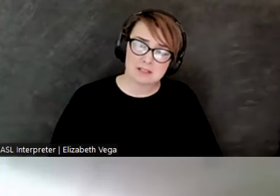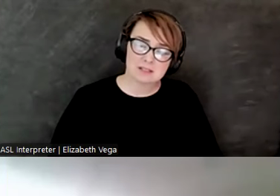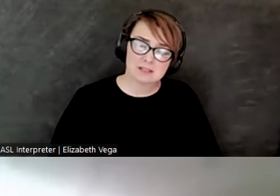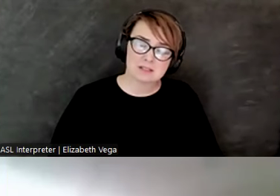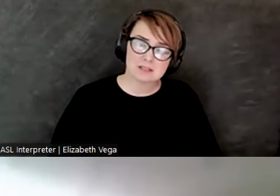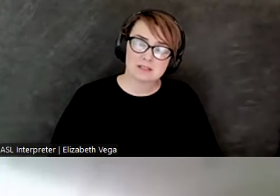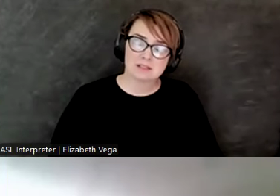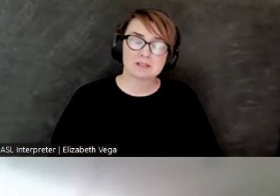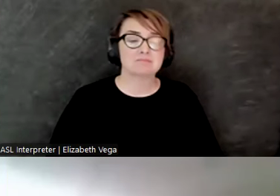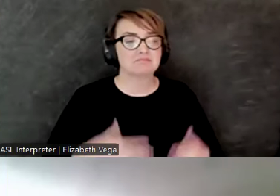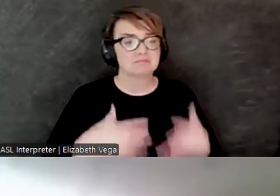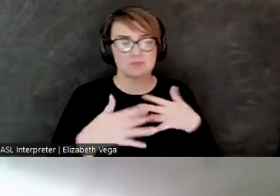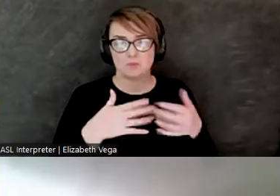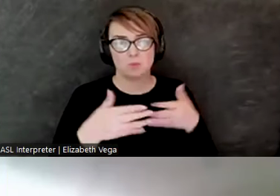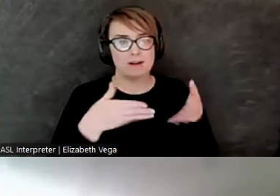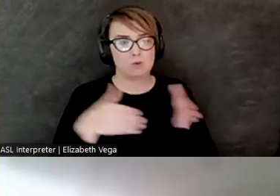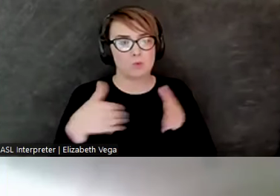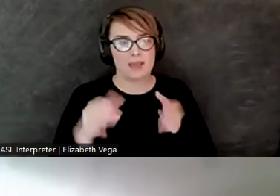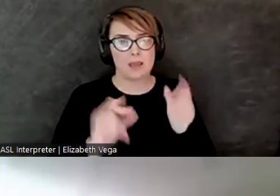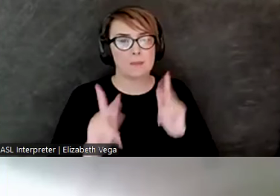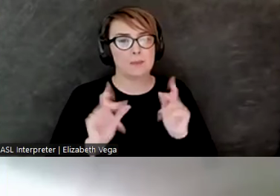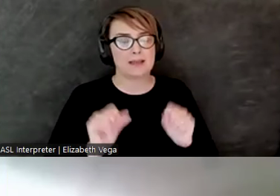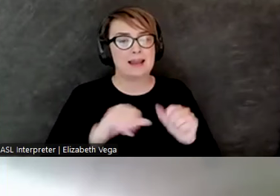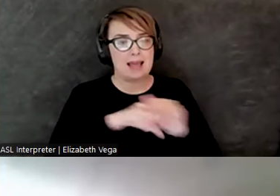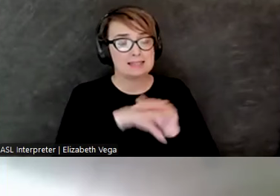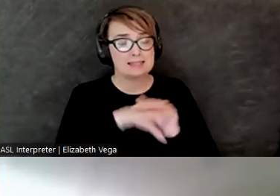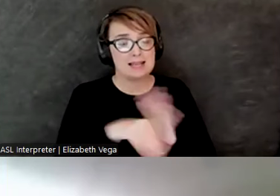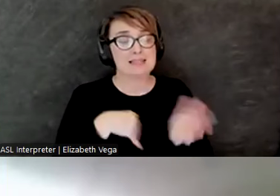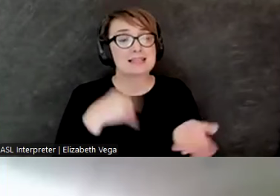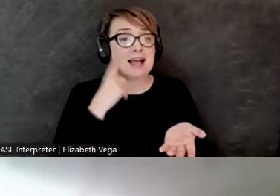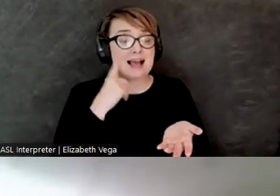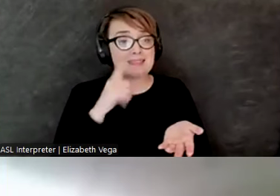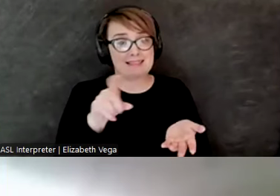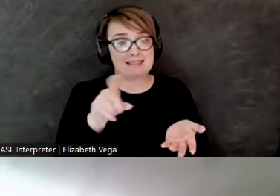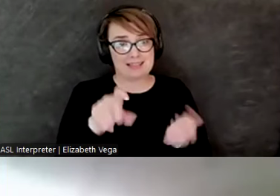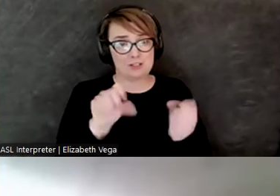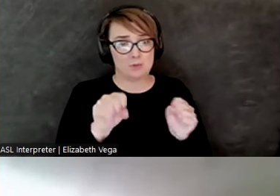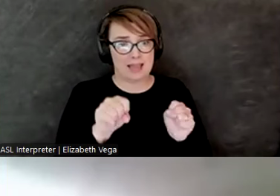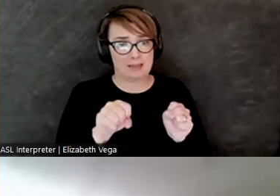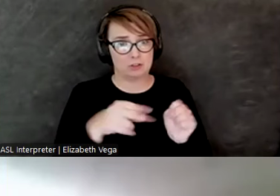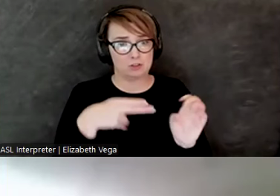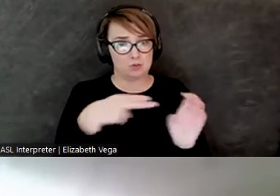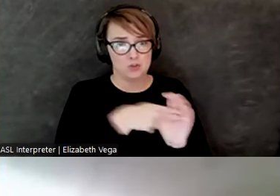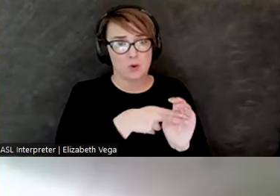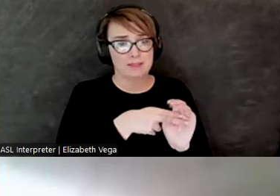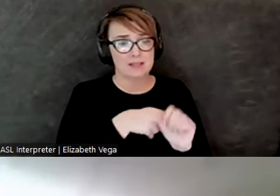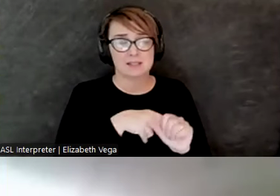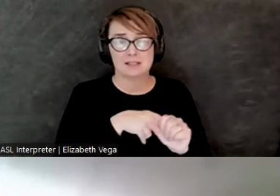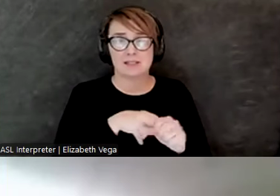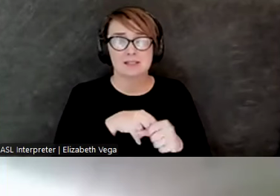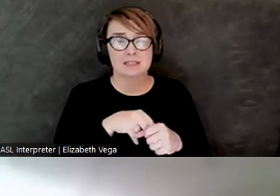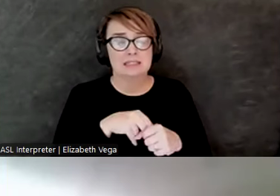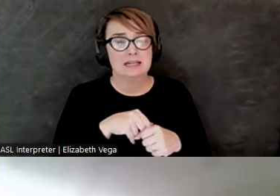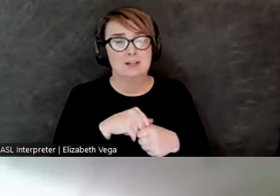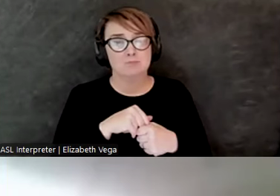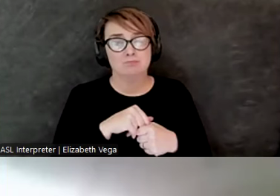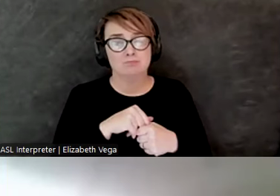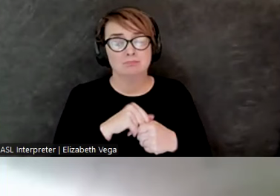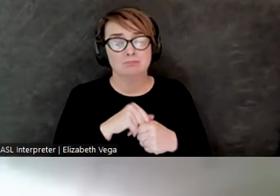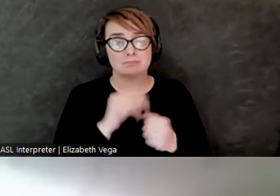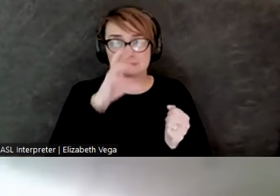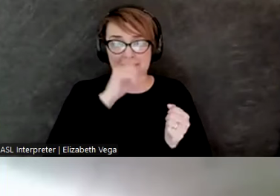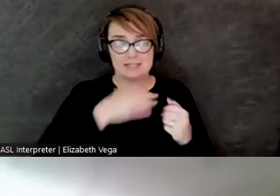However, which way people can access. Maybe I think they need to be able to join this. I have the I guess my link is